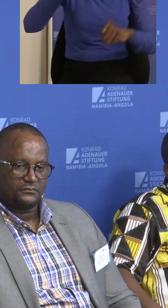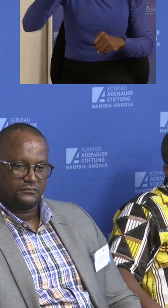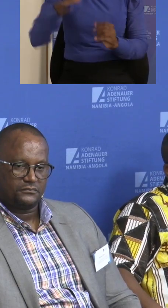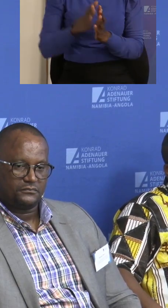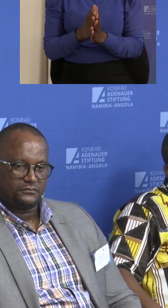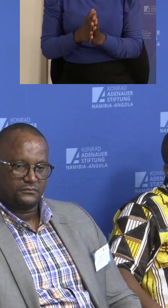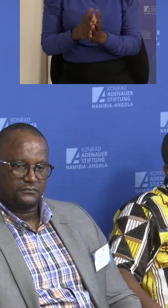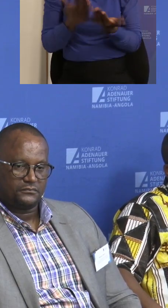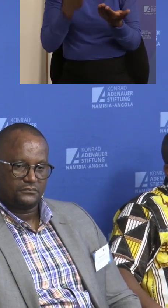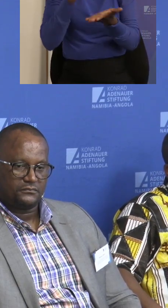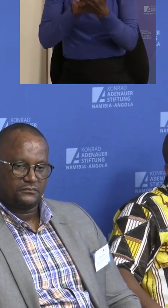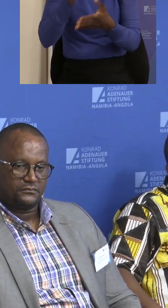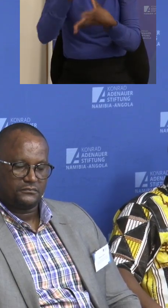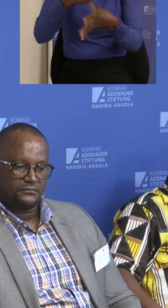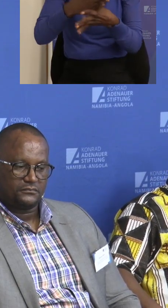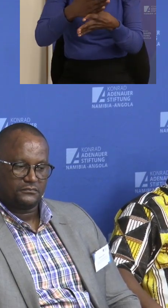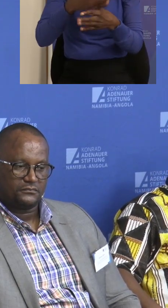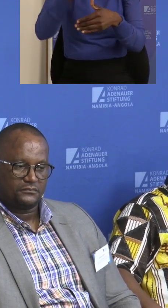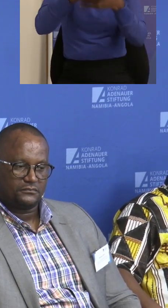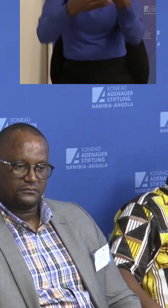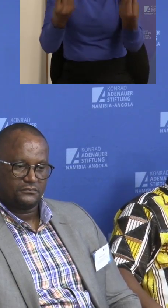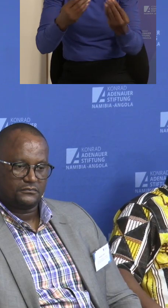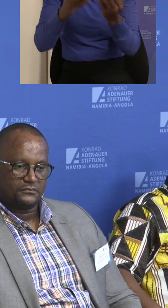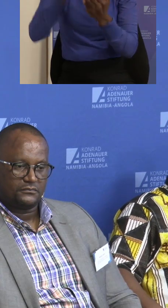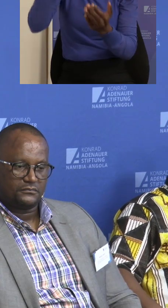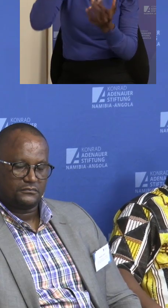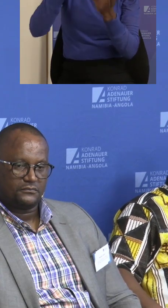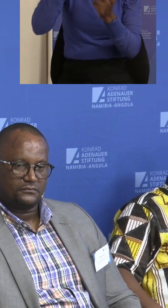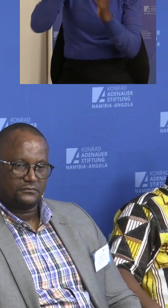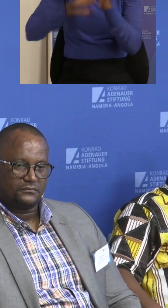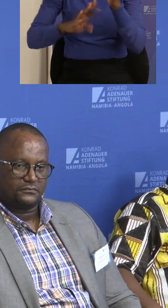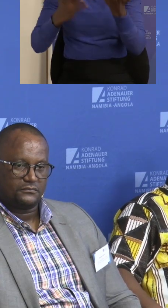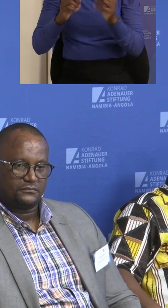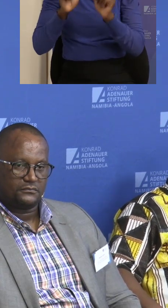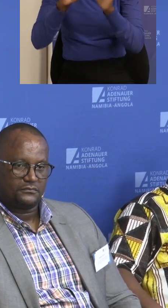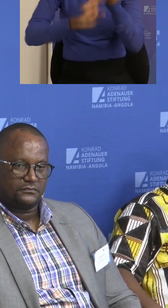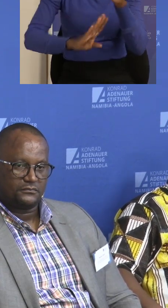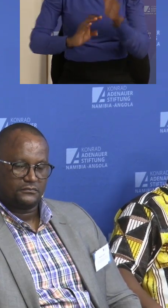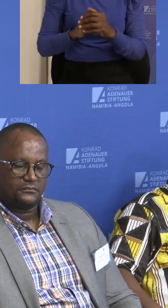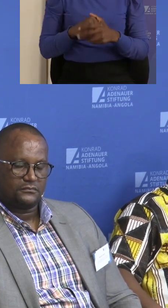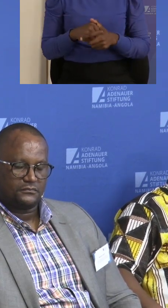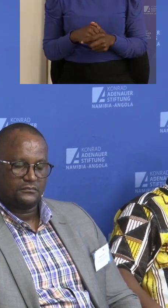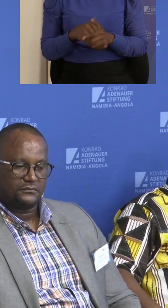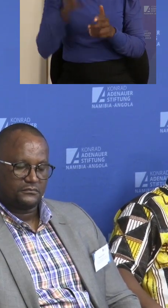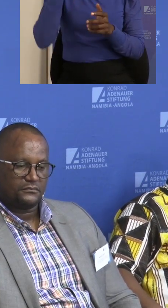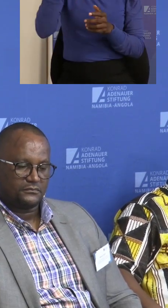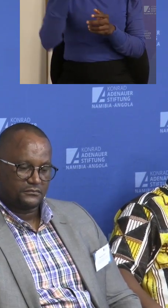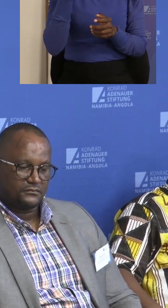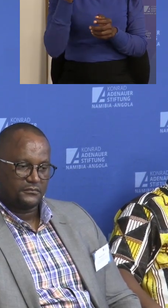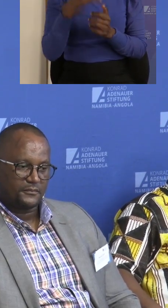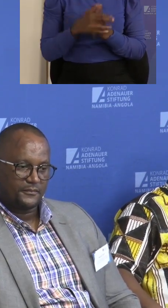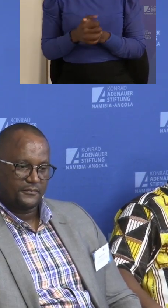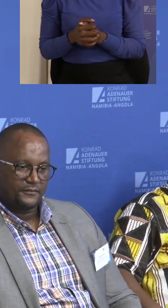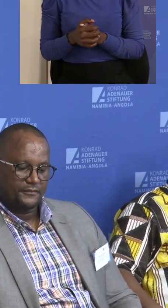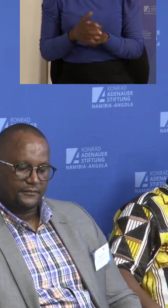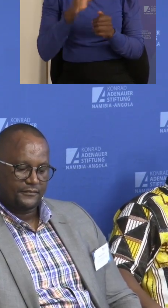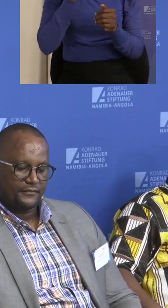the effectiveness? Will it pay out later on in future? We don't know. We will see. Ladies and gentlemen, talking